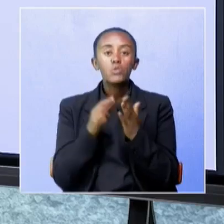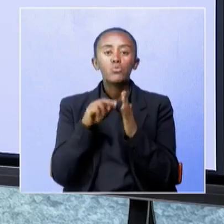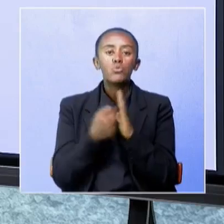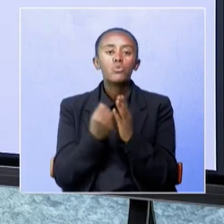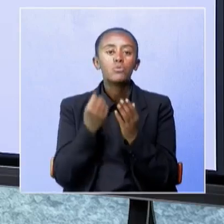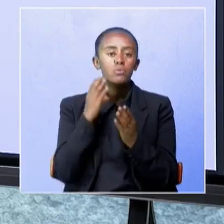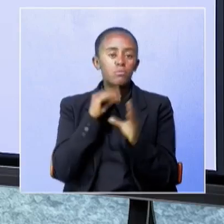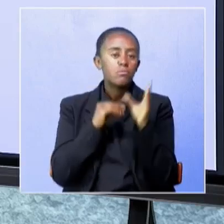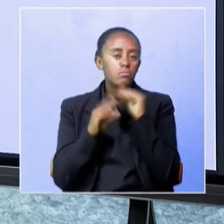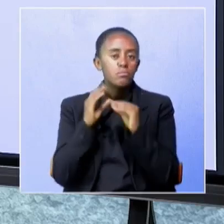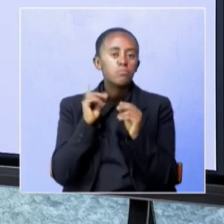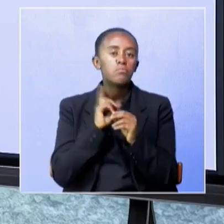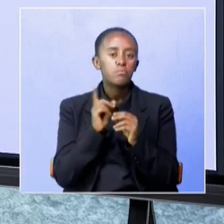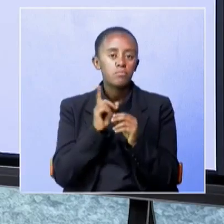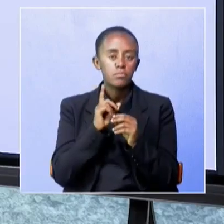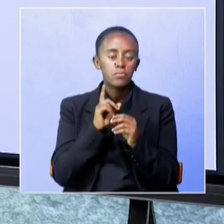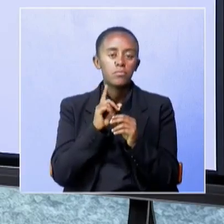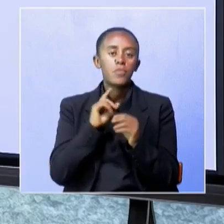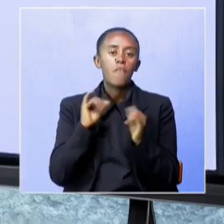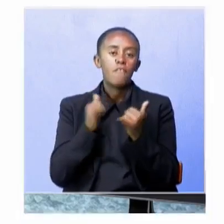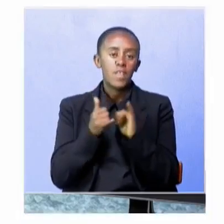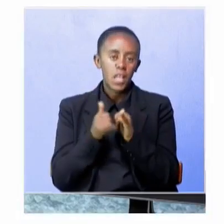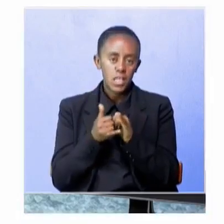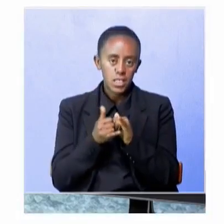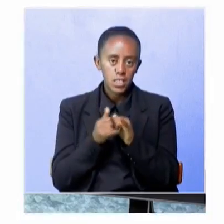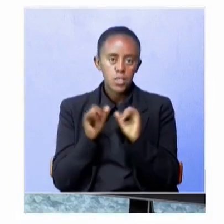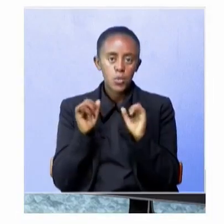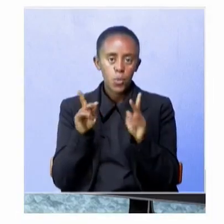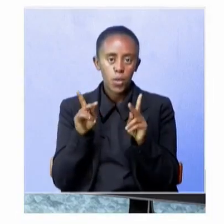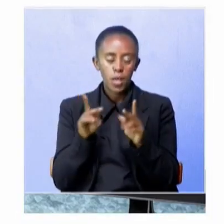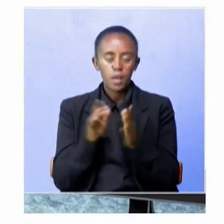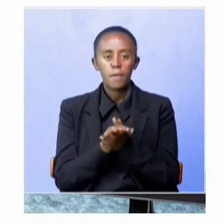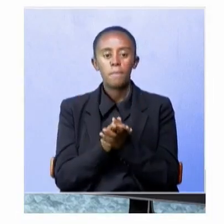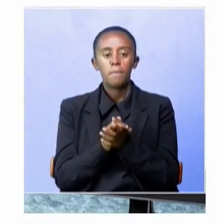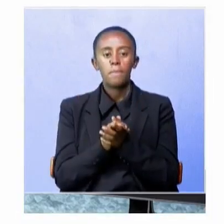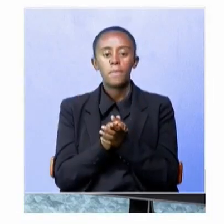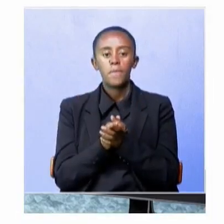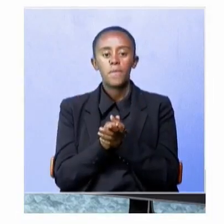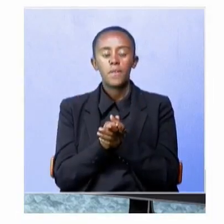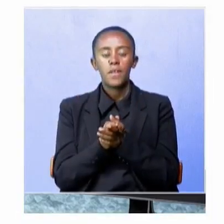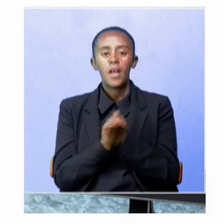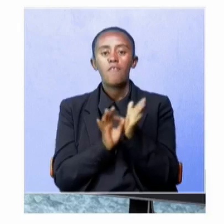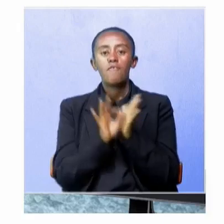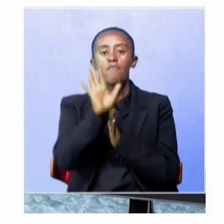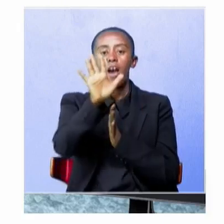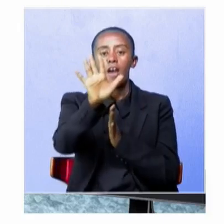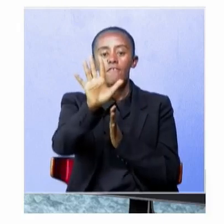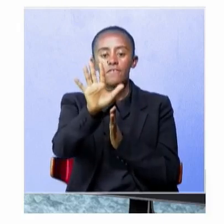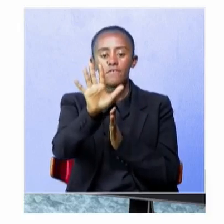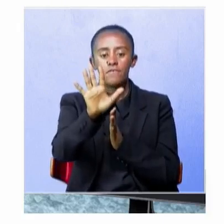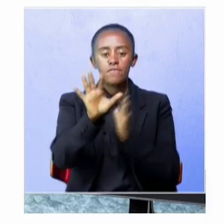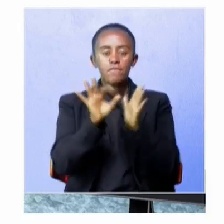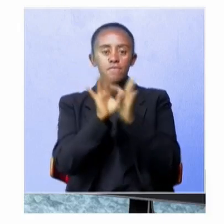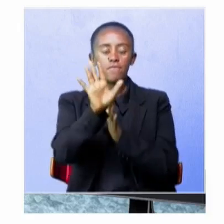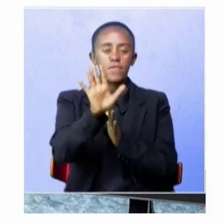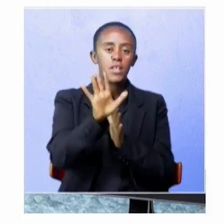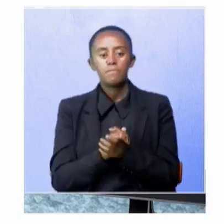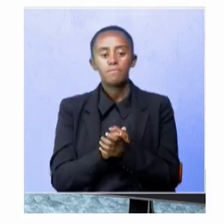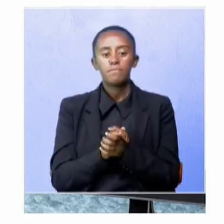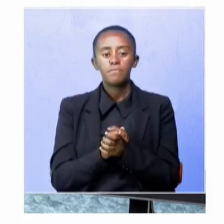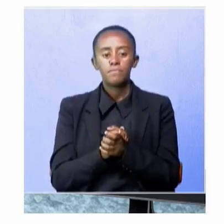about fitness. Okay, what about number 5, endurance?